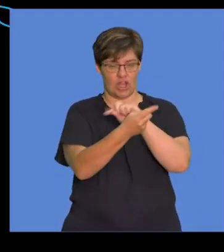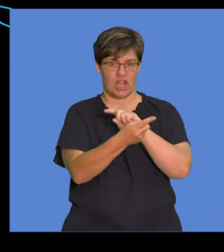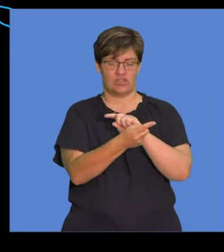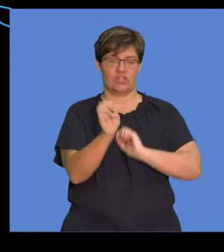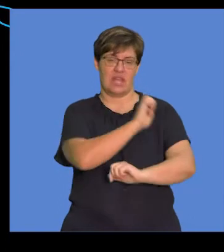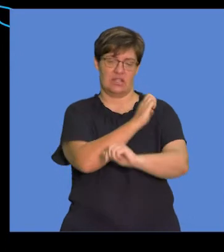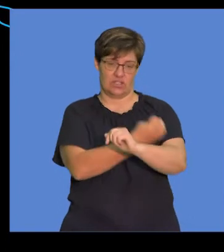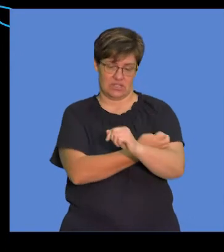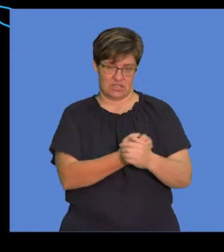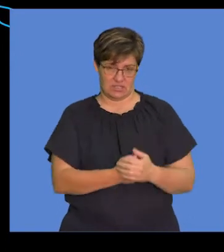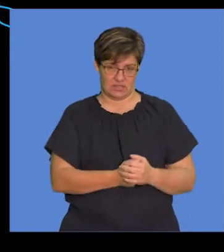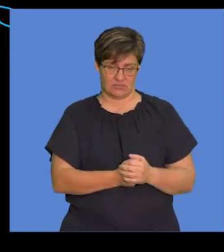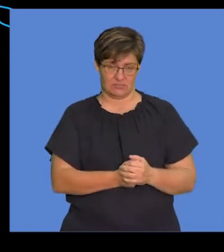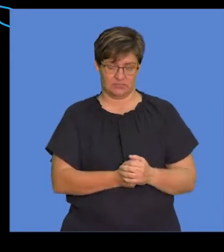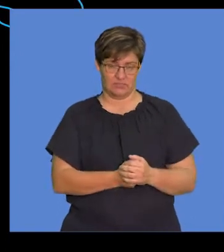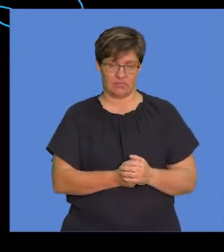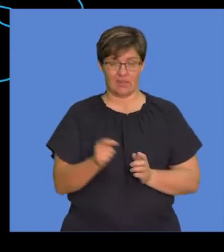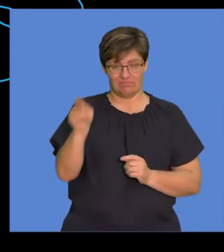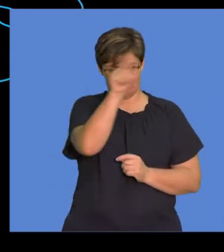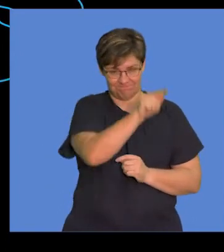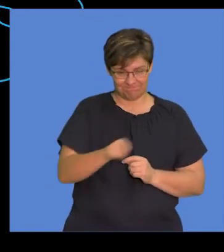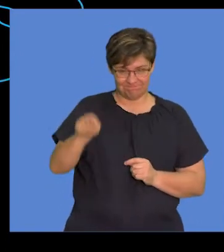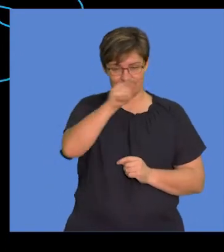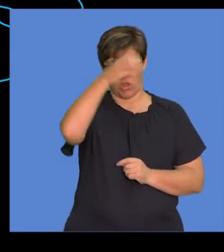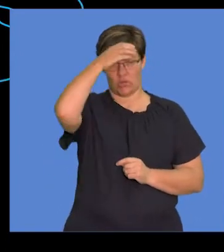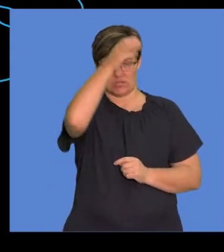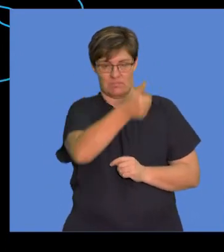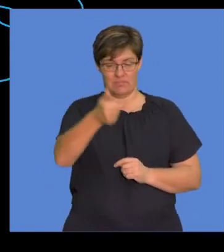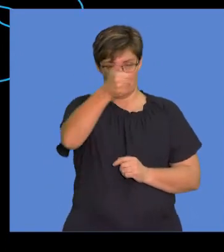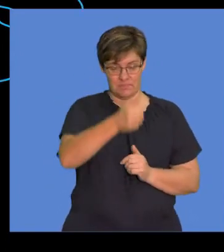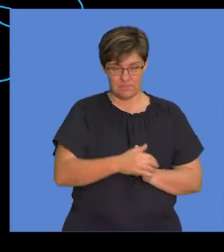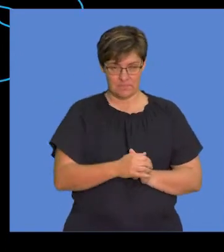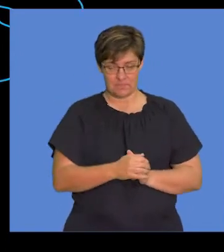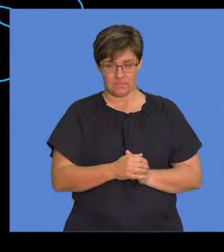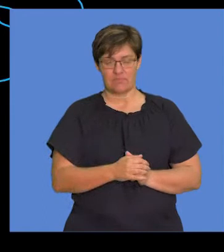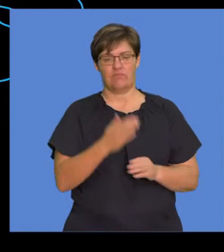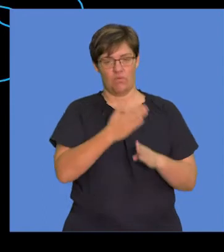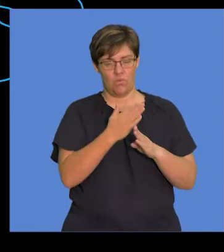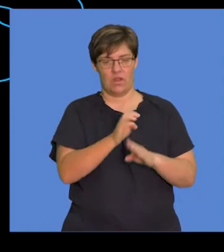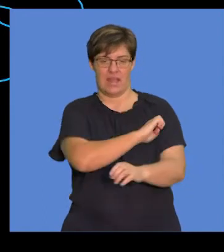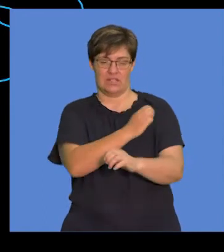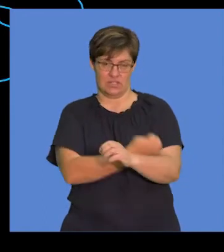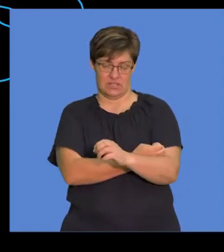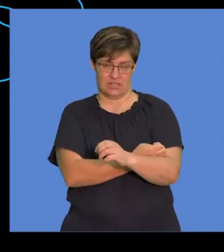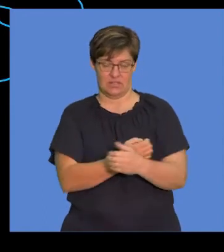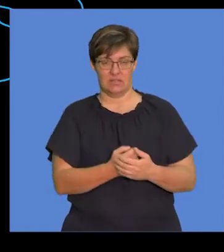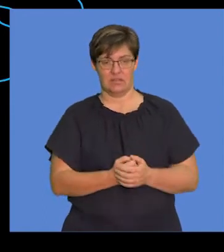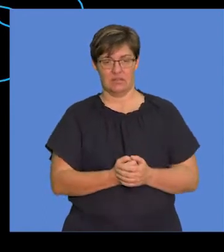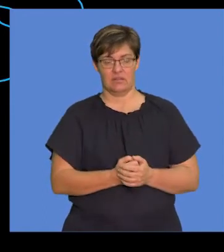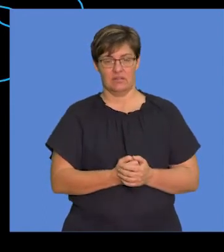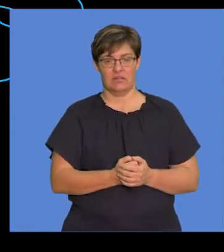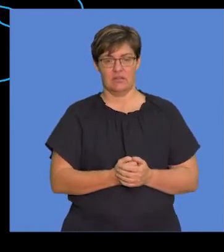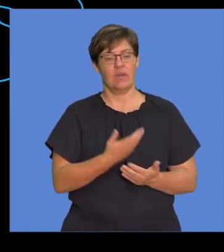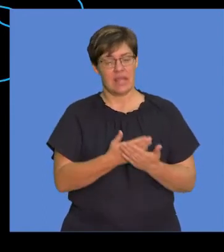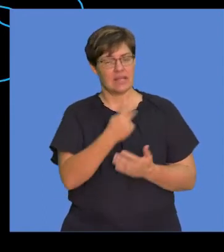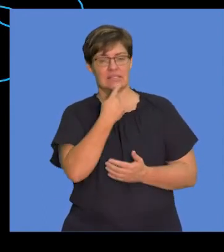So work is energy, energy is work. So this is the main concept regarding work and energy. But again, we say